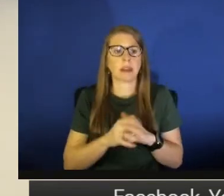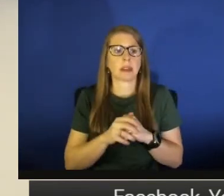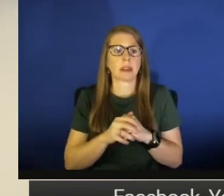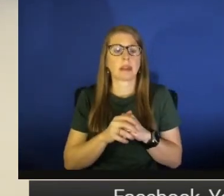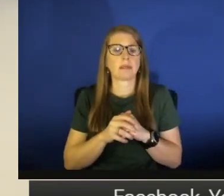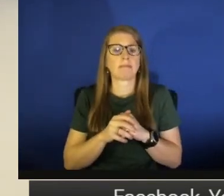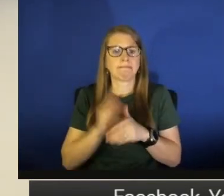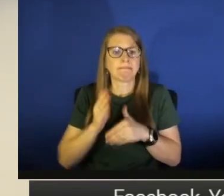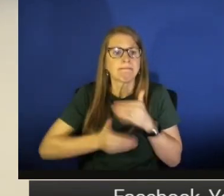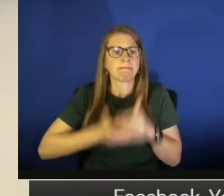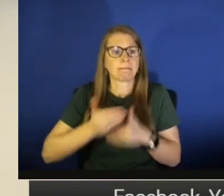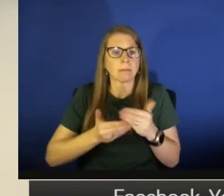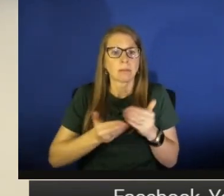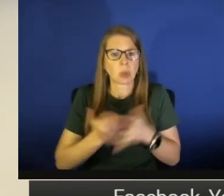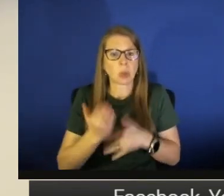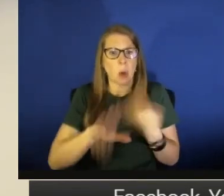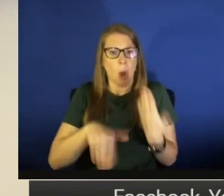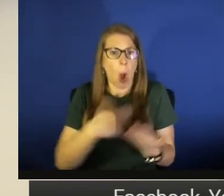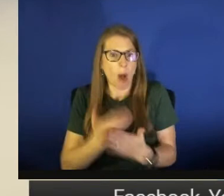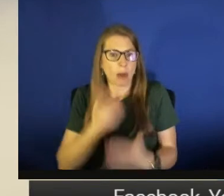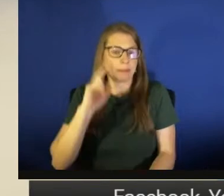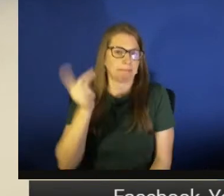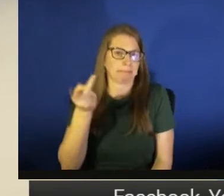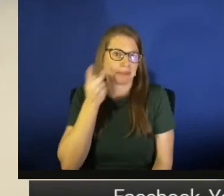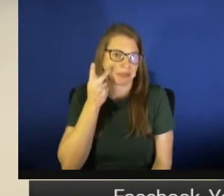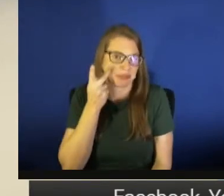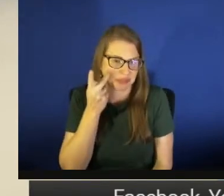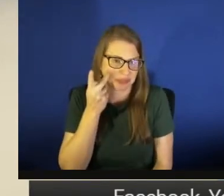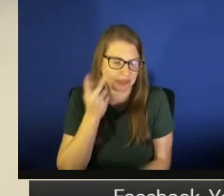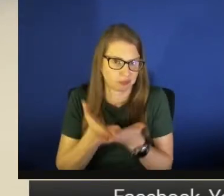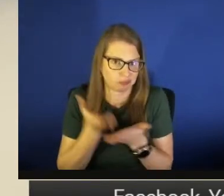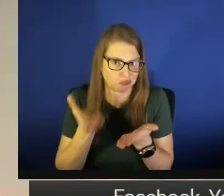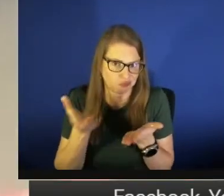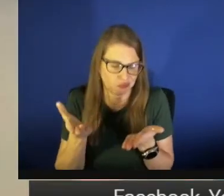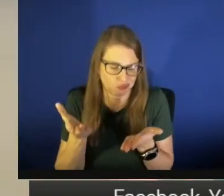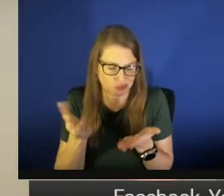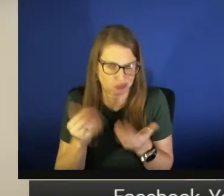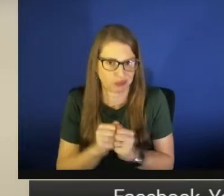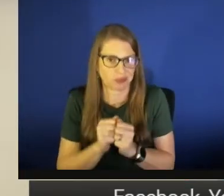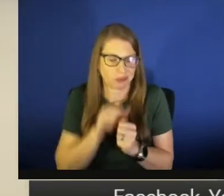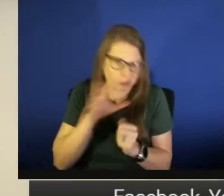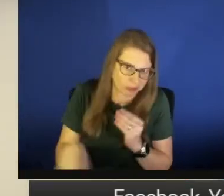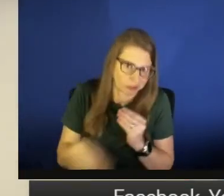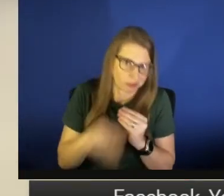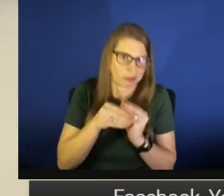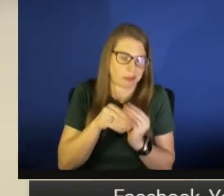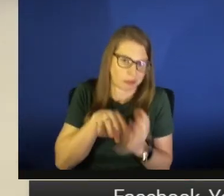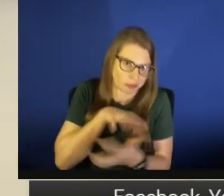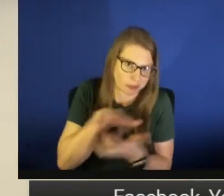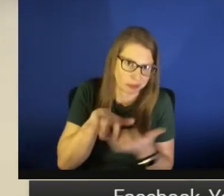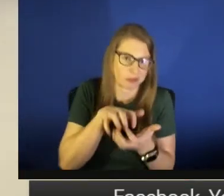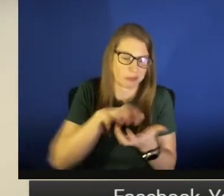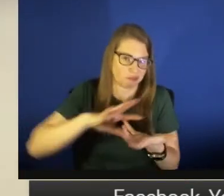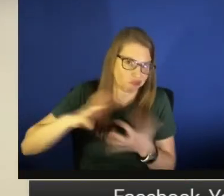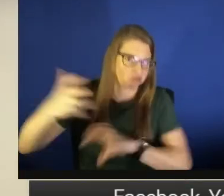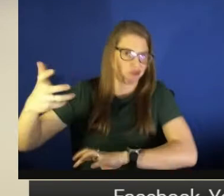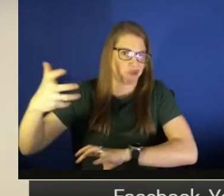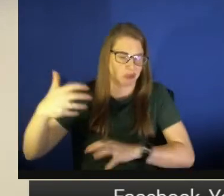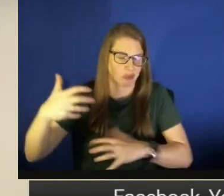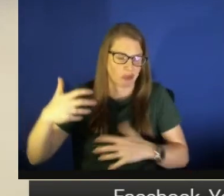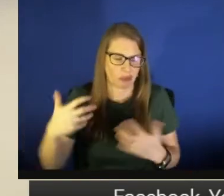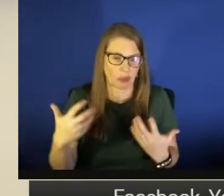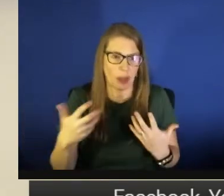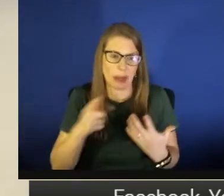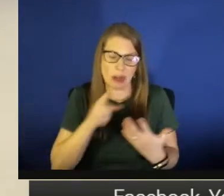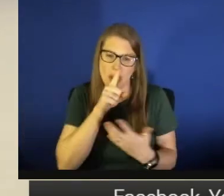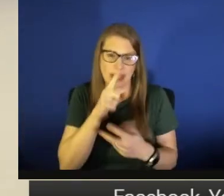strides through all of the political noise that was added into this mix, making it really honestly quite